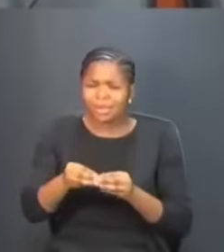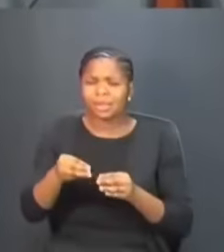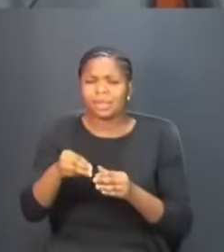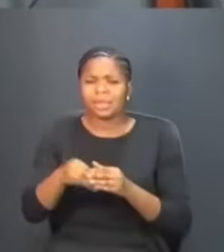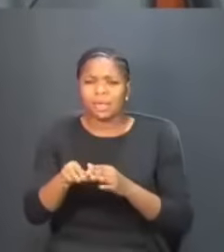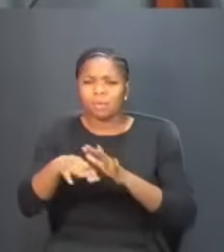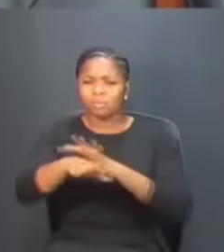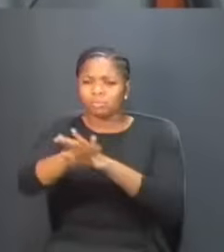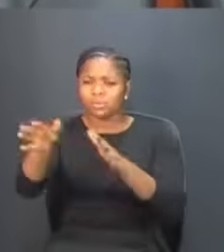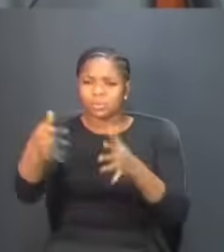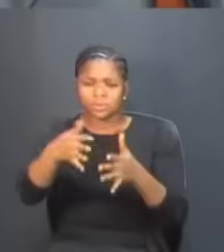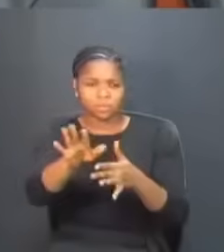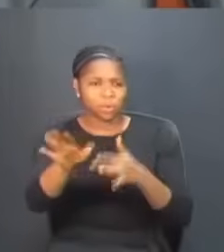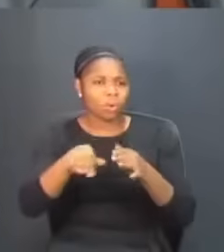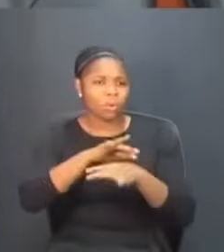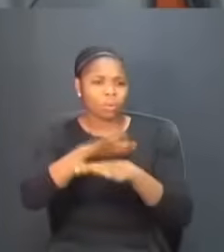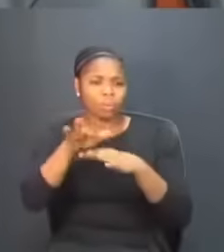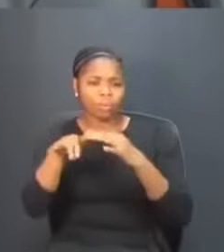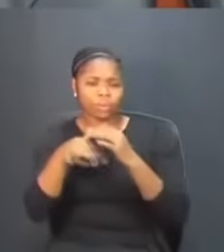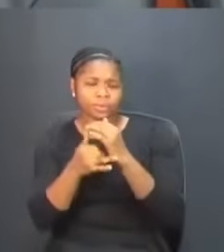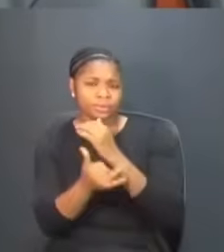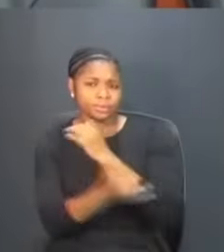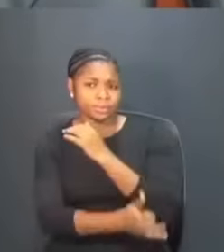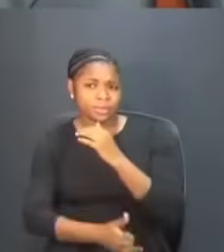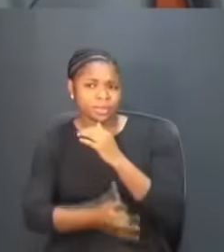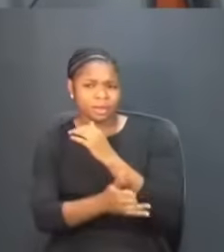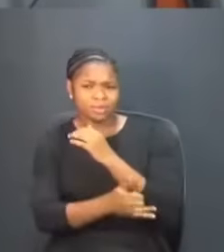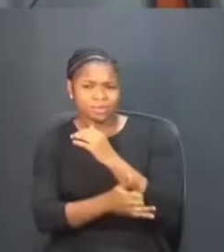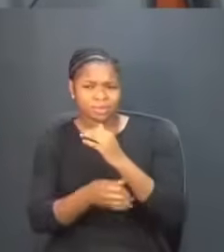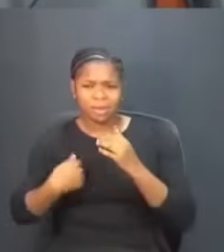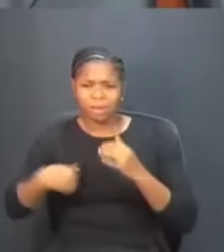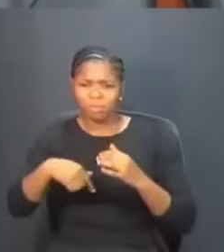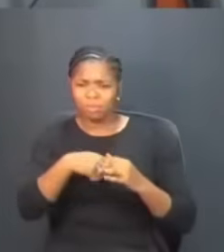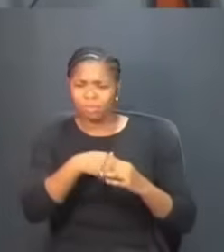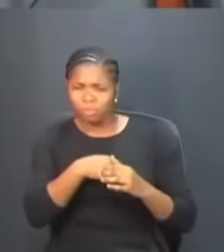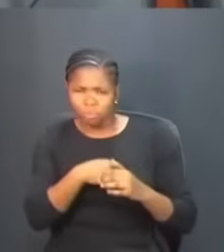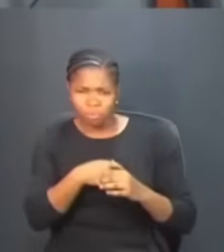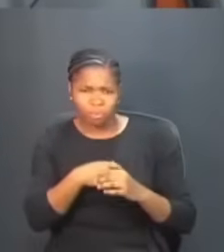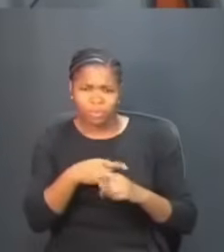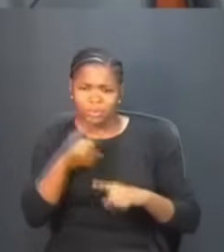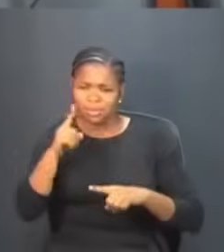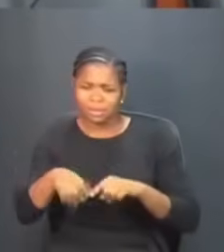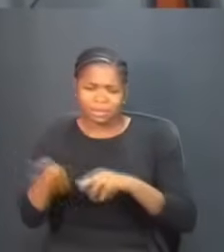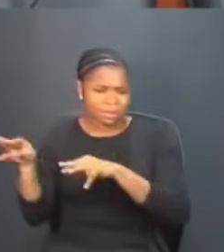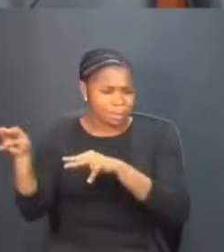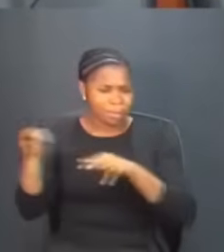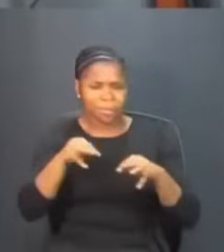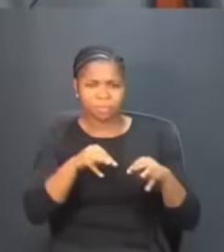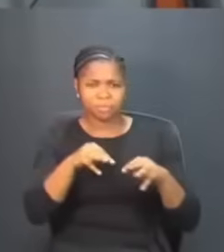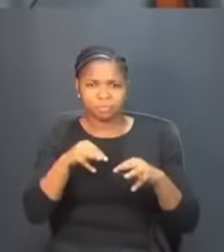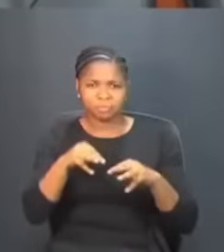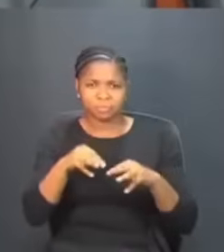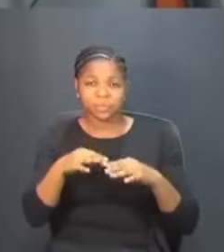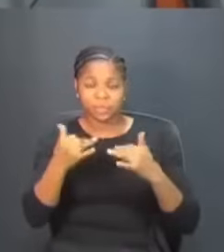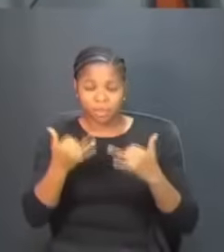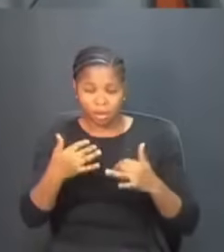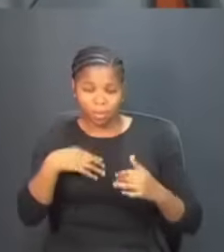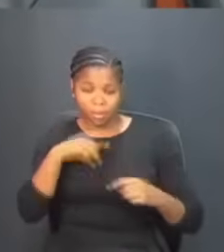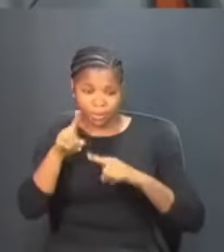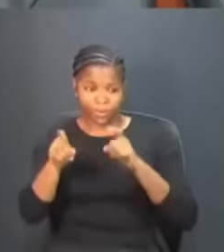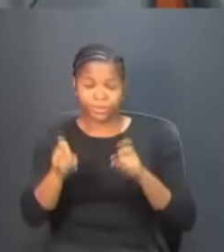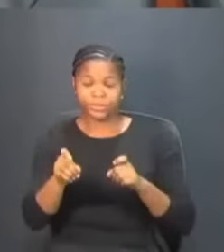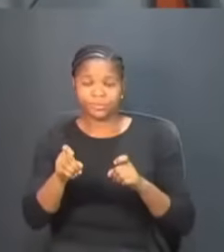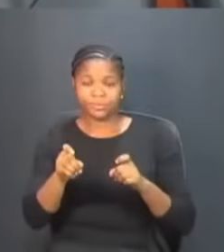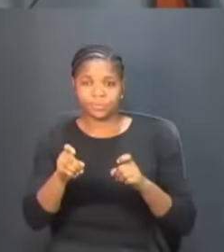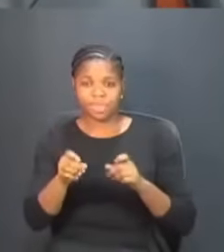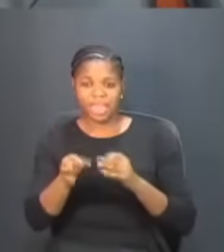position, Mr. Speaker, and my question is that if the Bank of Ghana have siphoned so much money out of the system, and the minister is